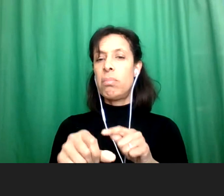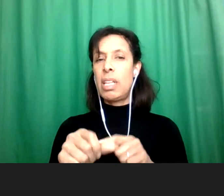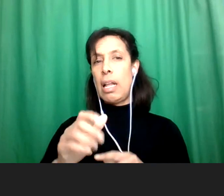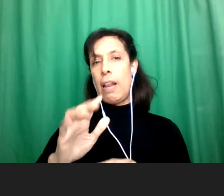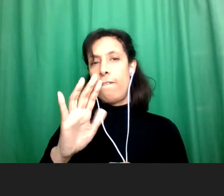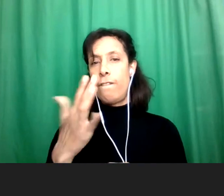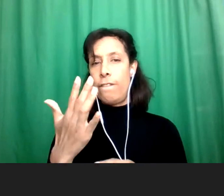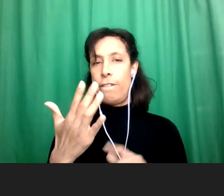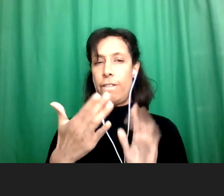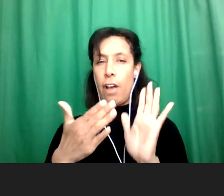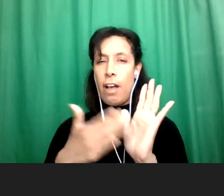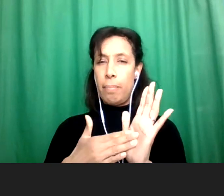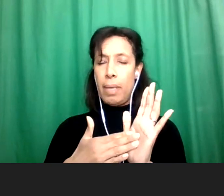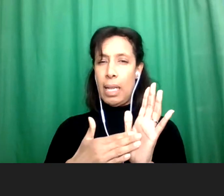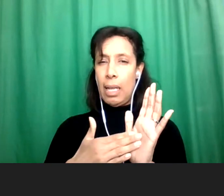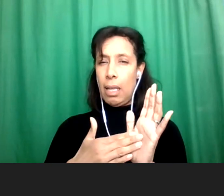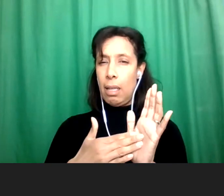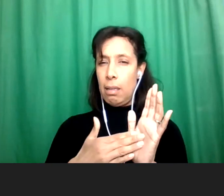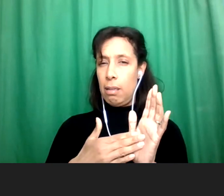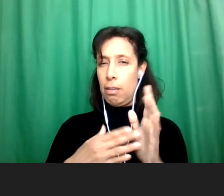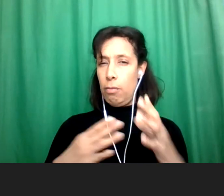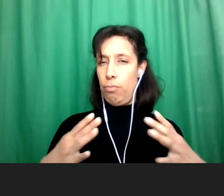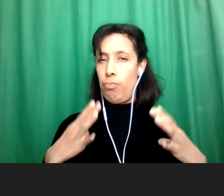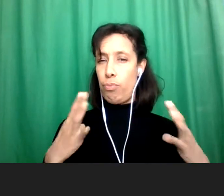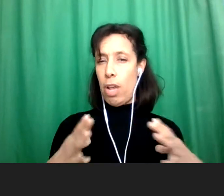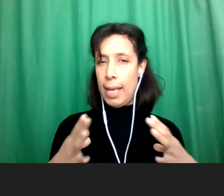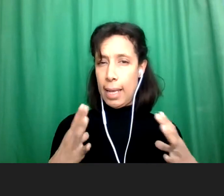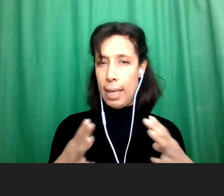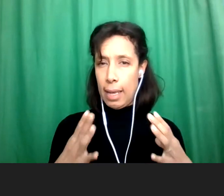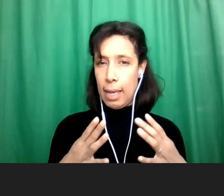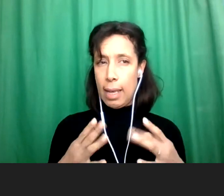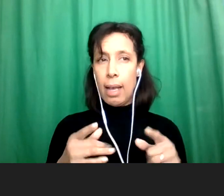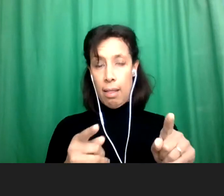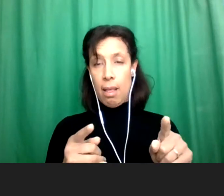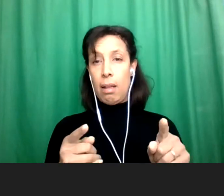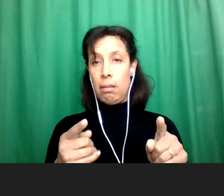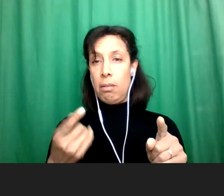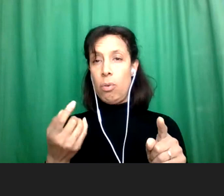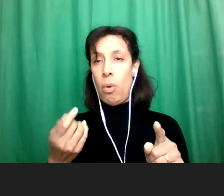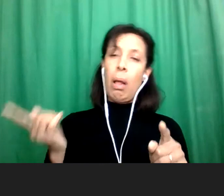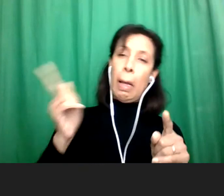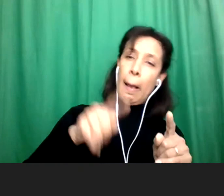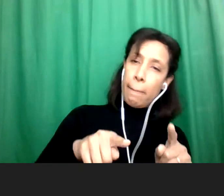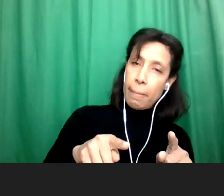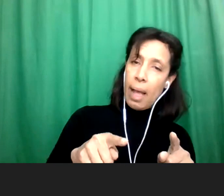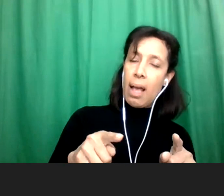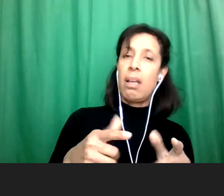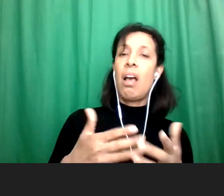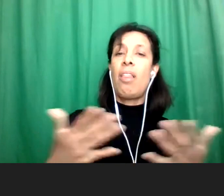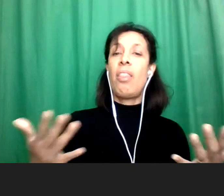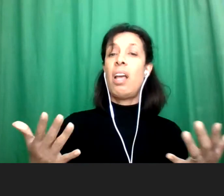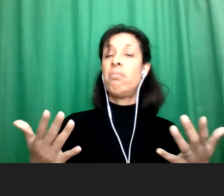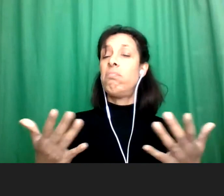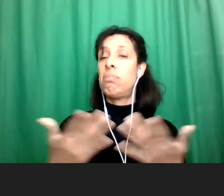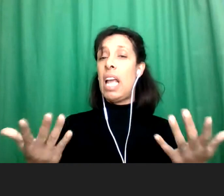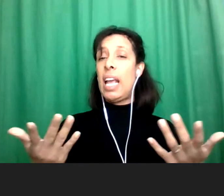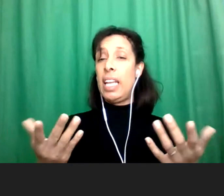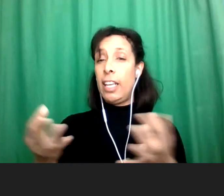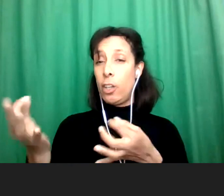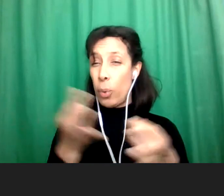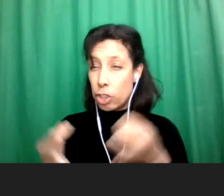comfort break and have a brew. And then I'm going to come back here and then answer any individual questions that